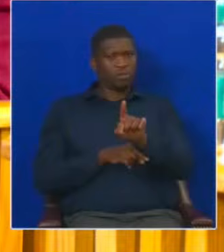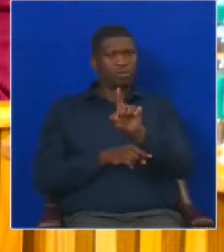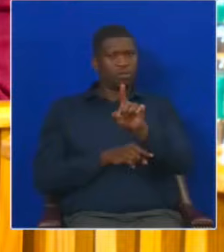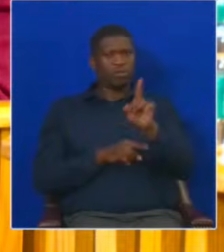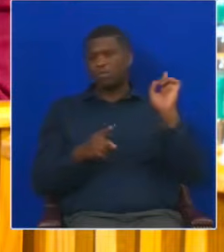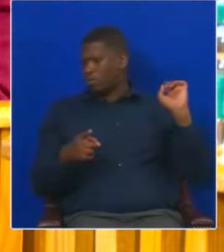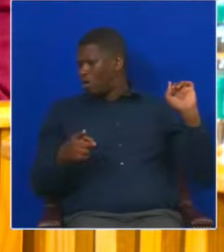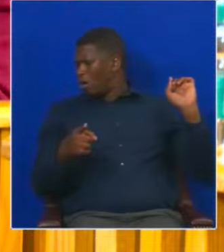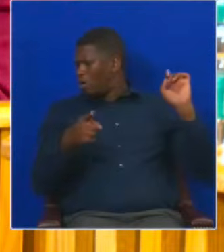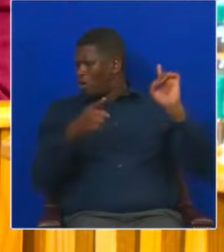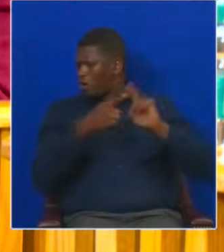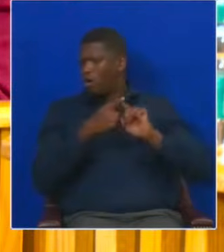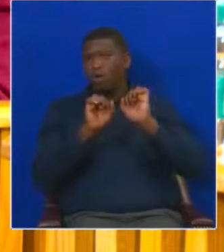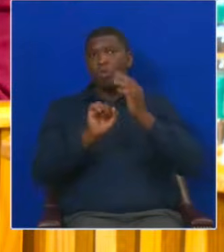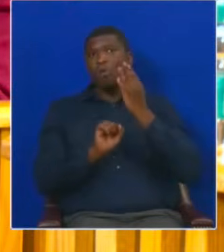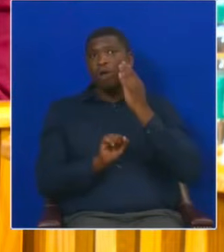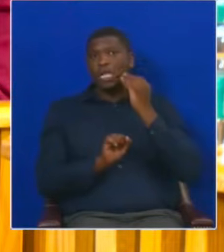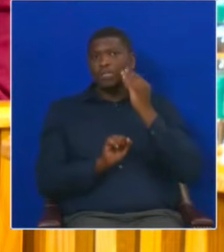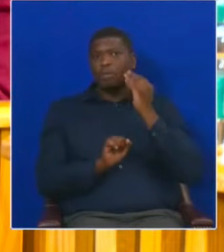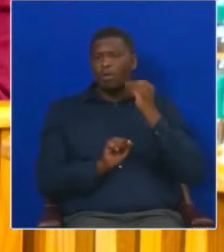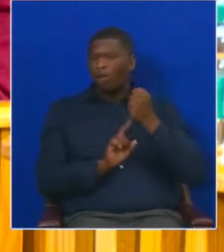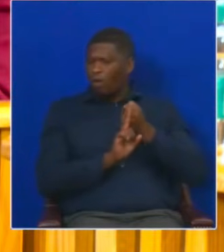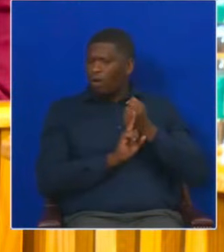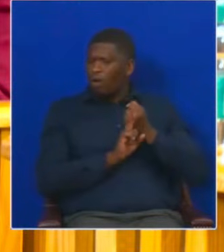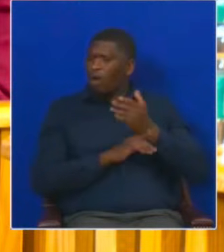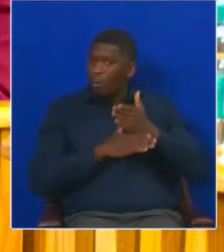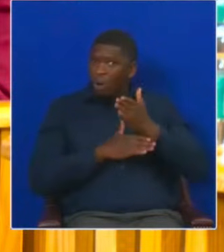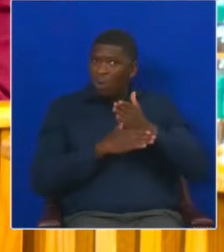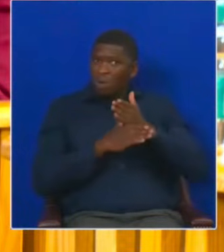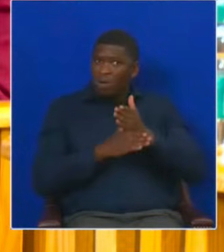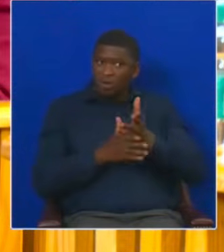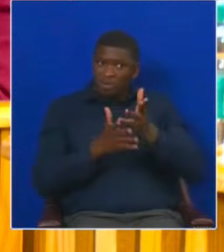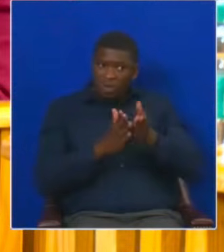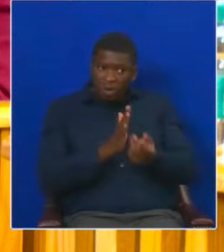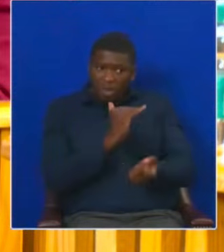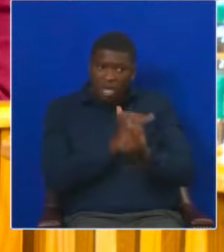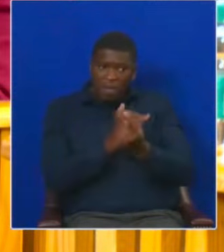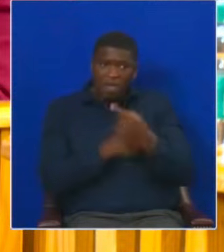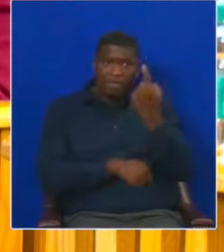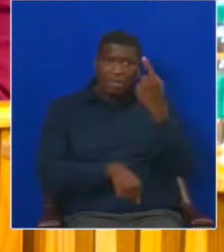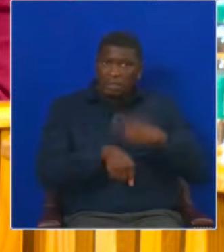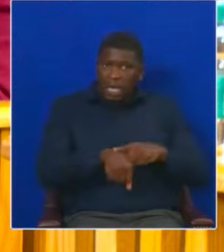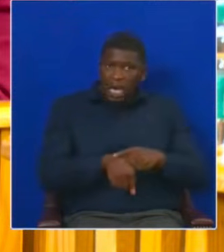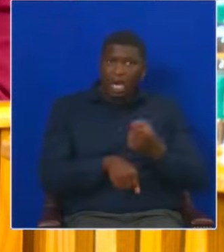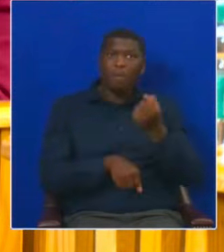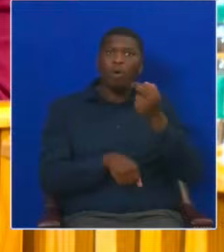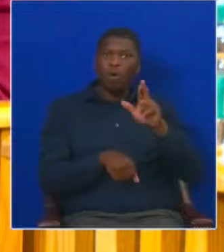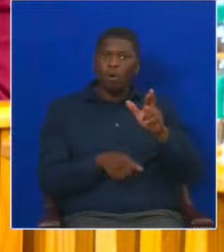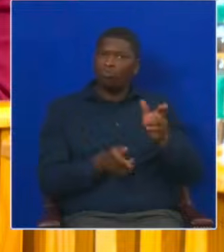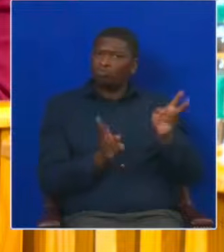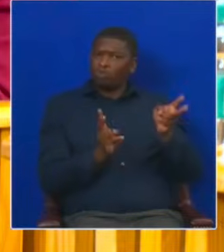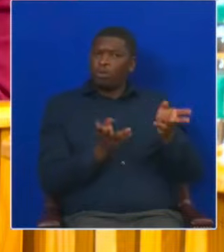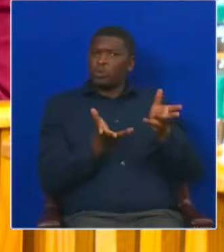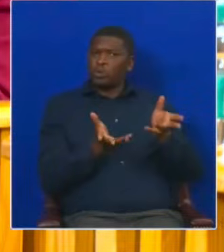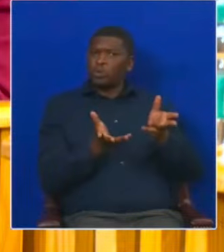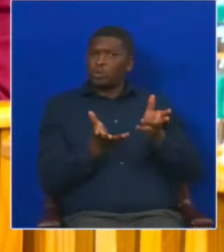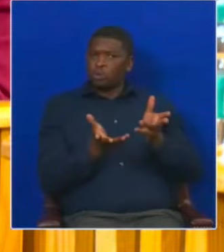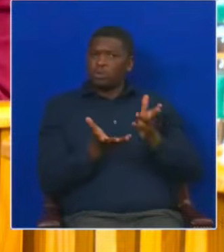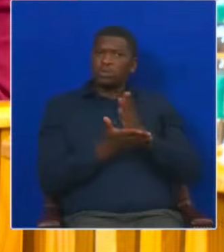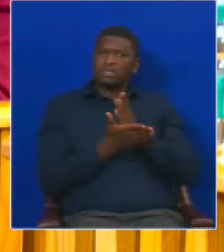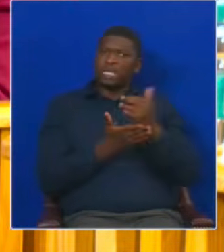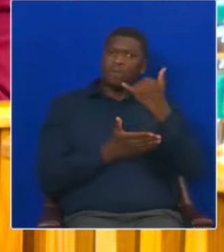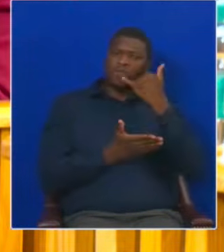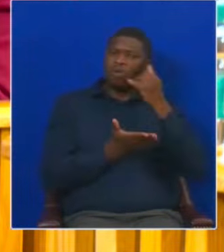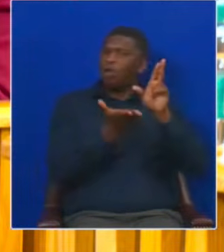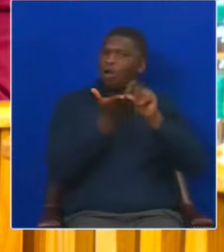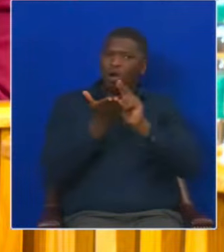have you ever come across such a situation where cell phones are incapable of being downloaded by